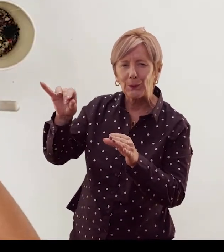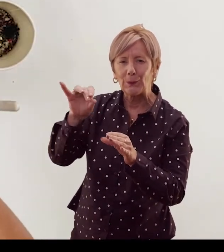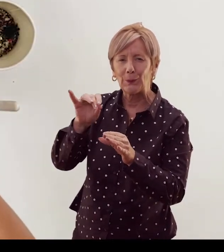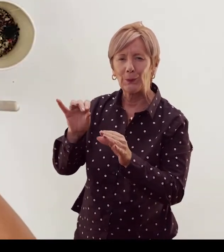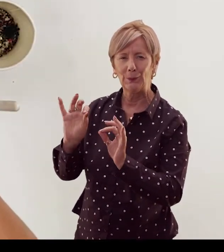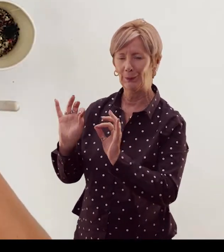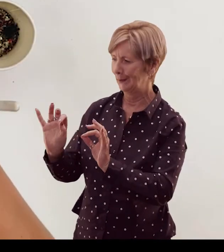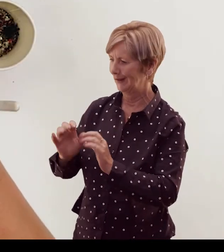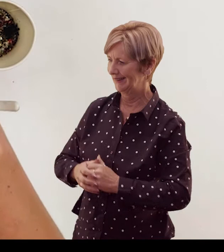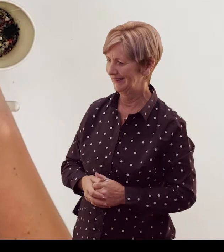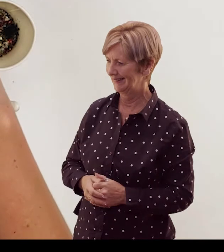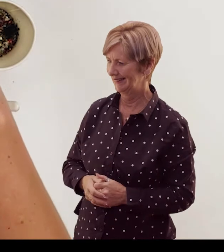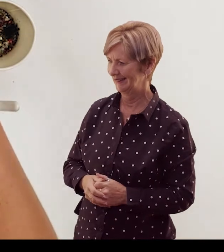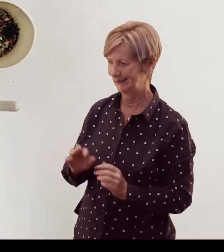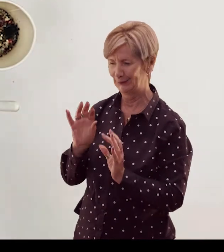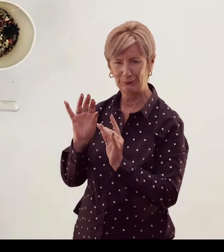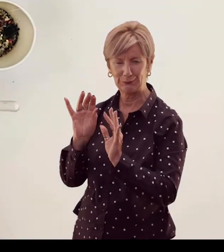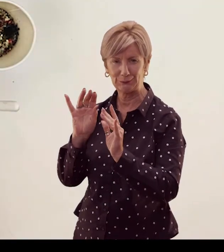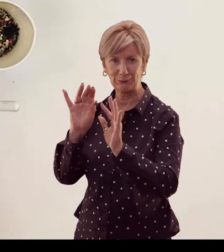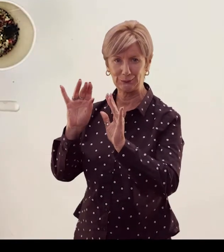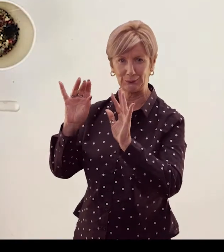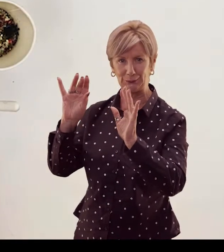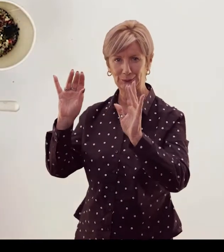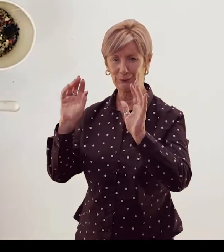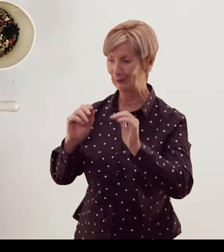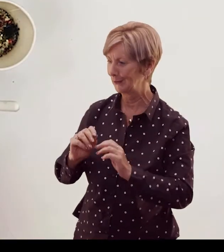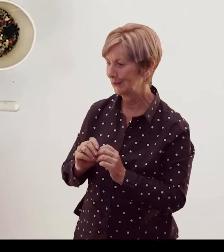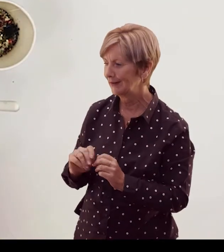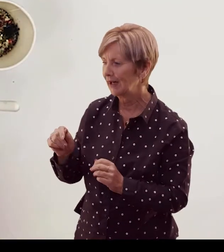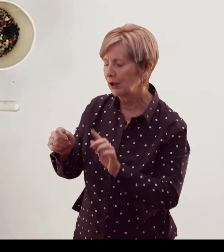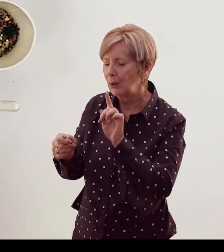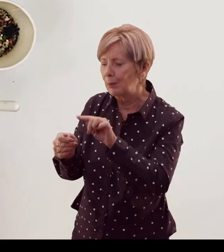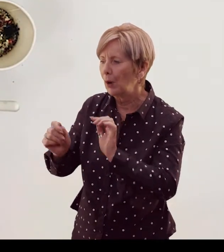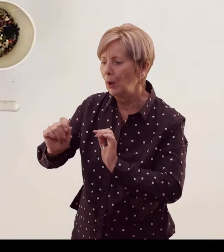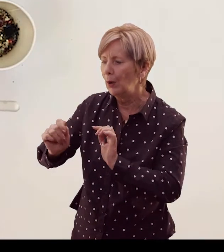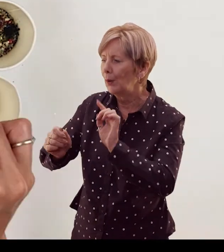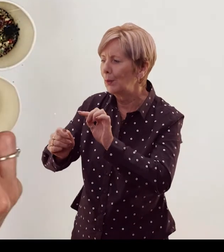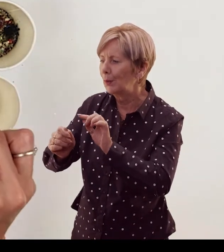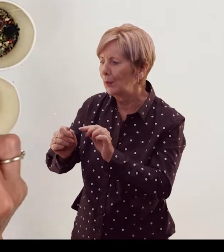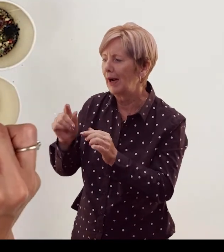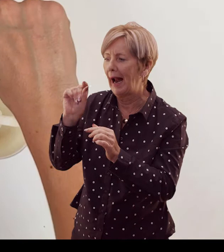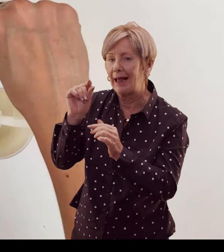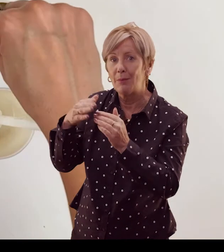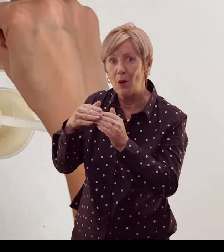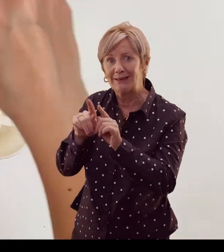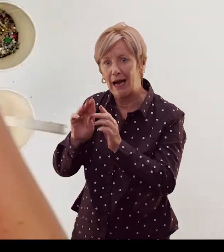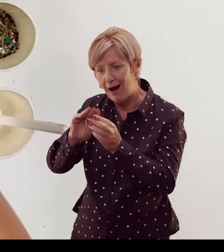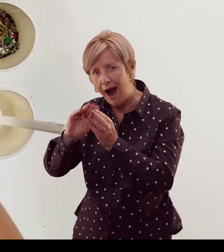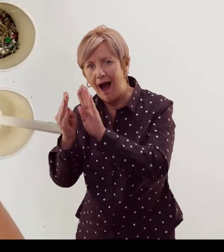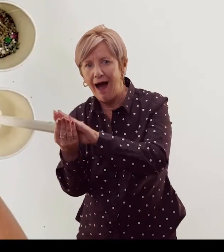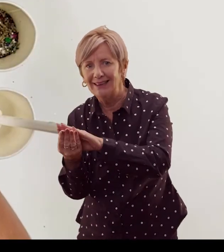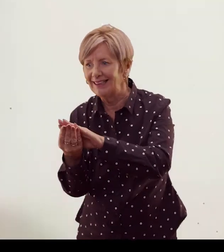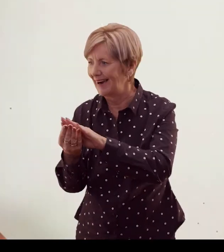give your wand its magical sparkle. Tap gently to get rid of any excess glitter. Now repeat on the other